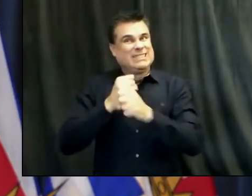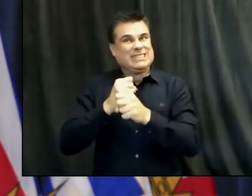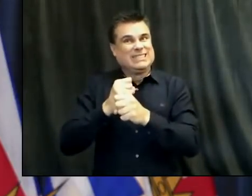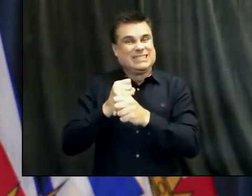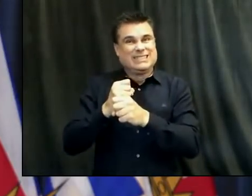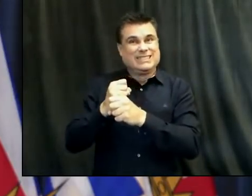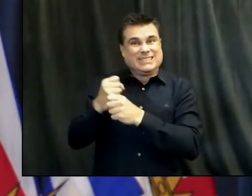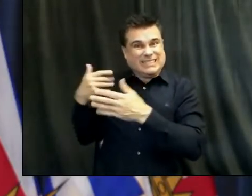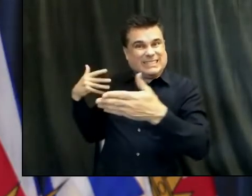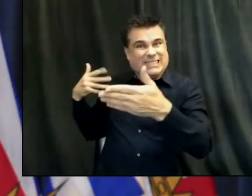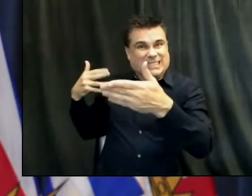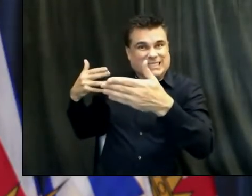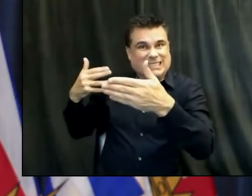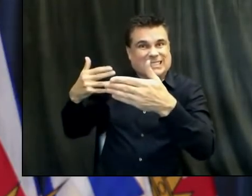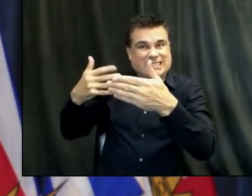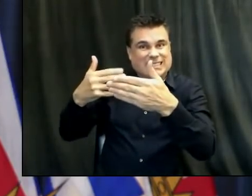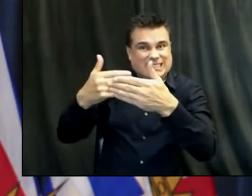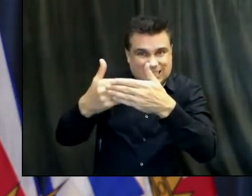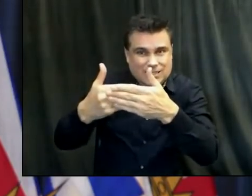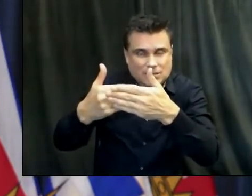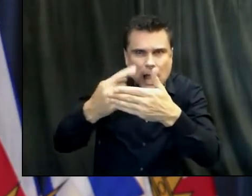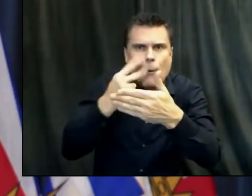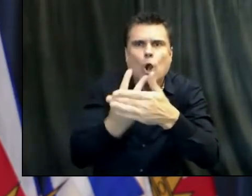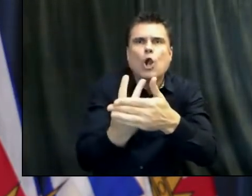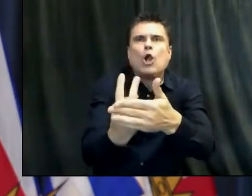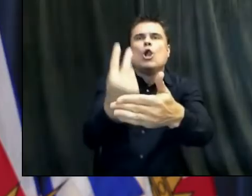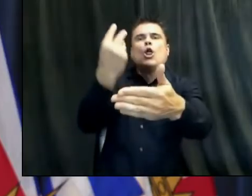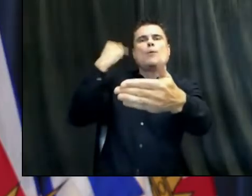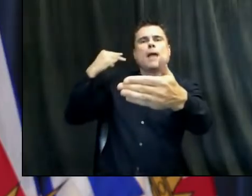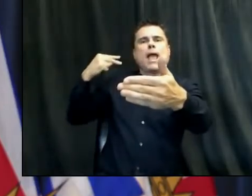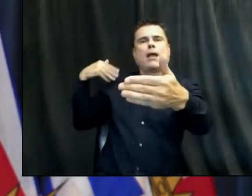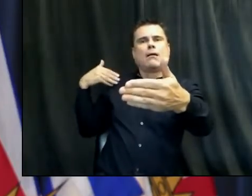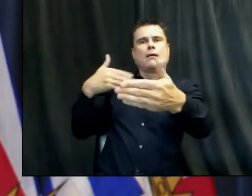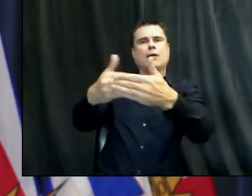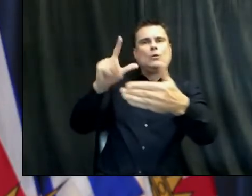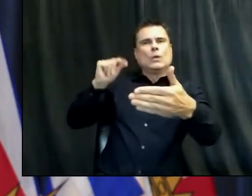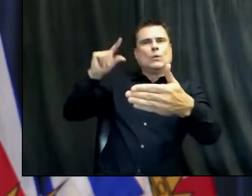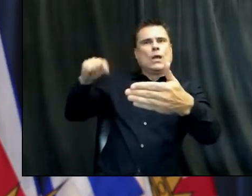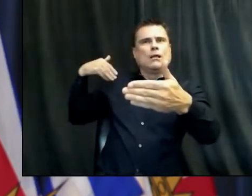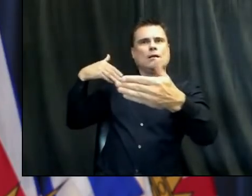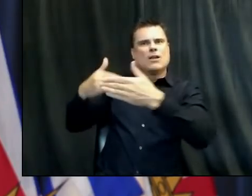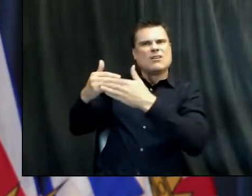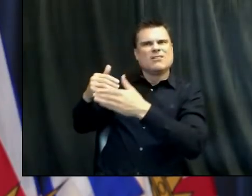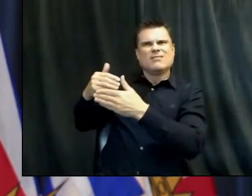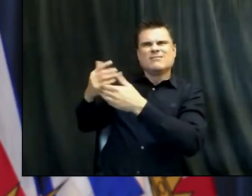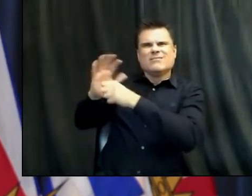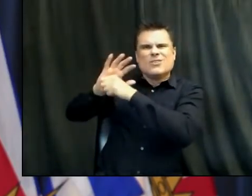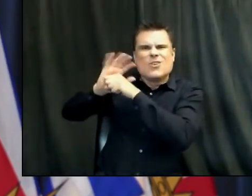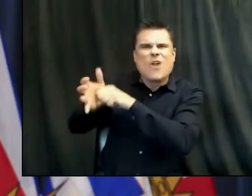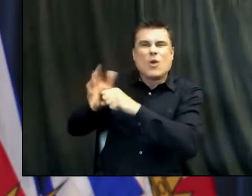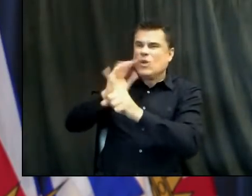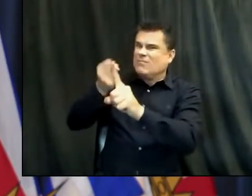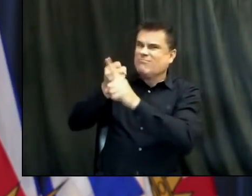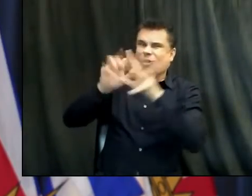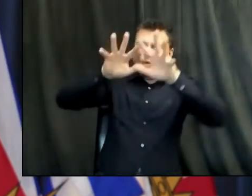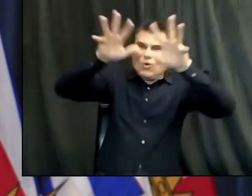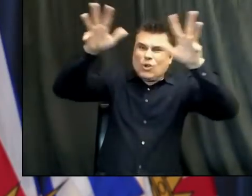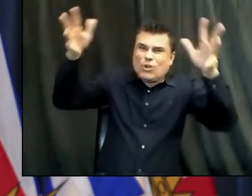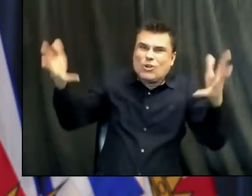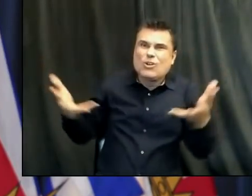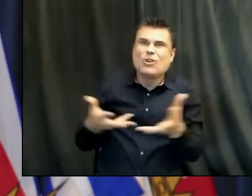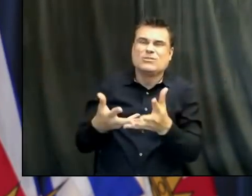our society and our country has had to face and our world has had to face, that we can have a special celebration that allows